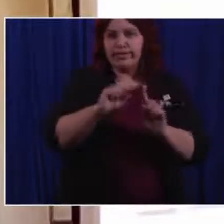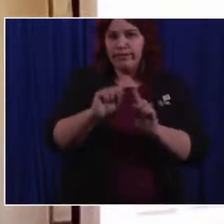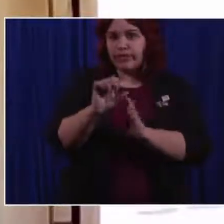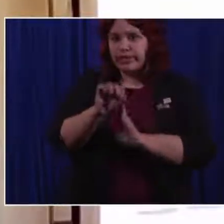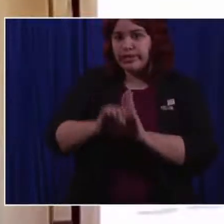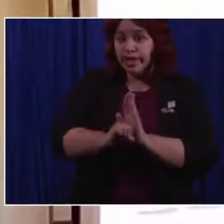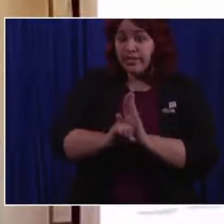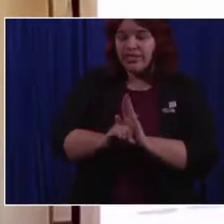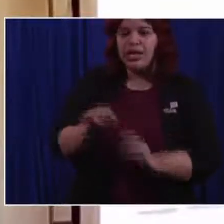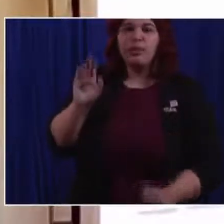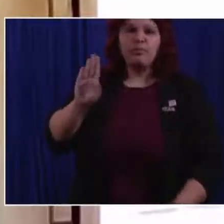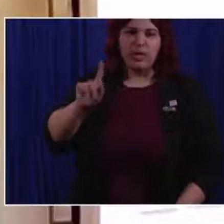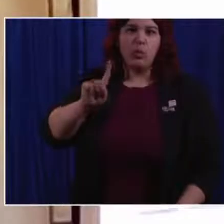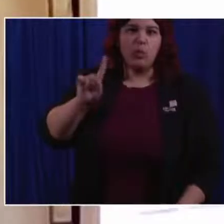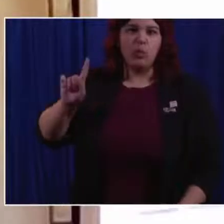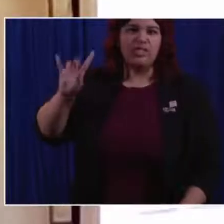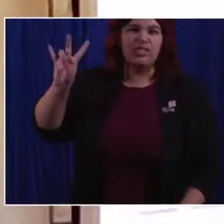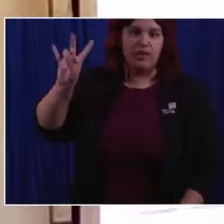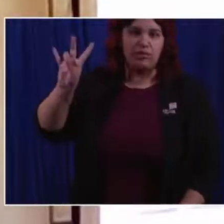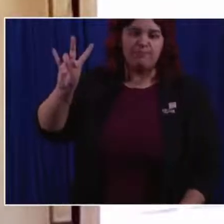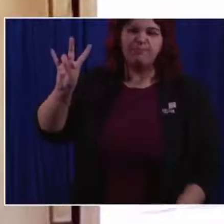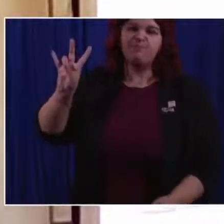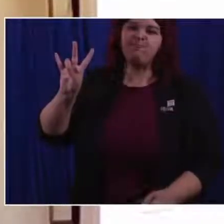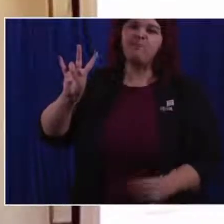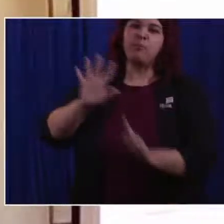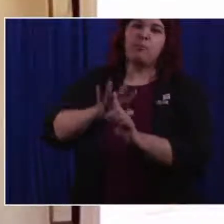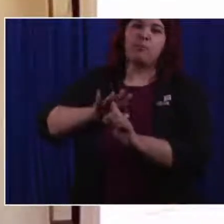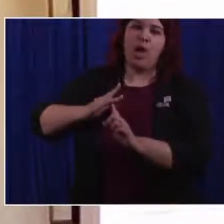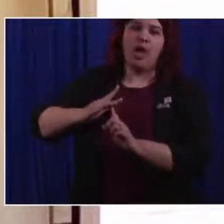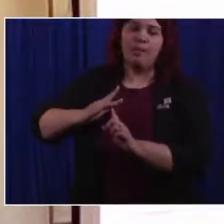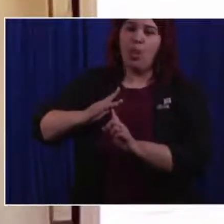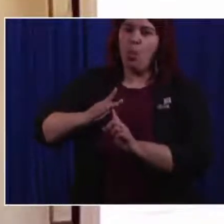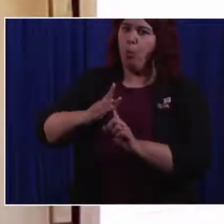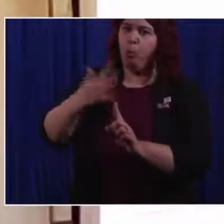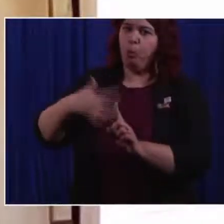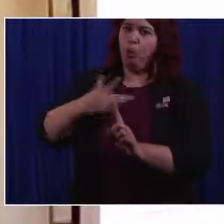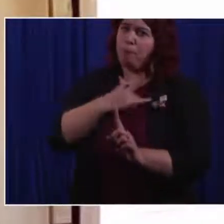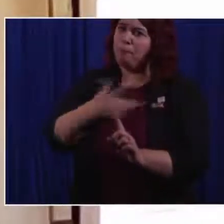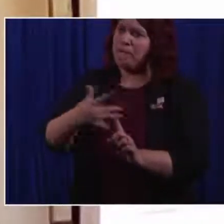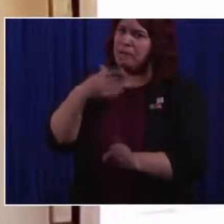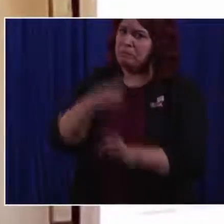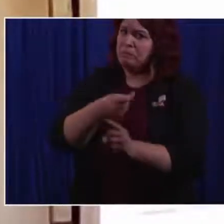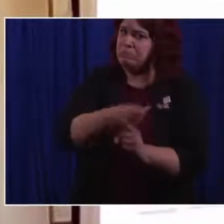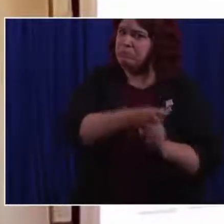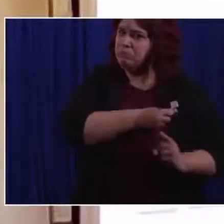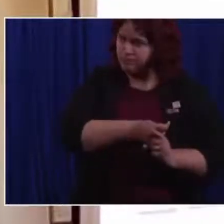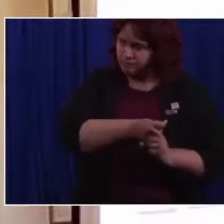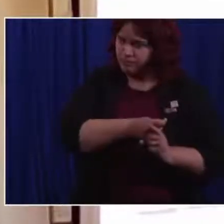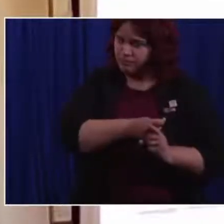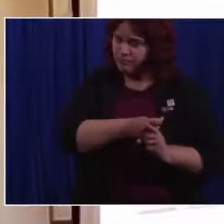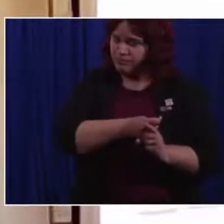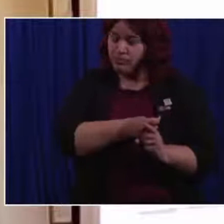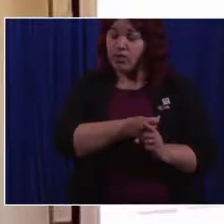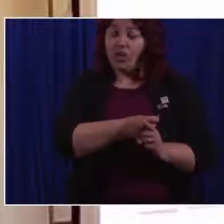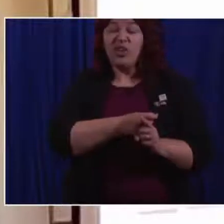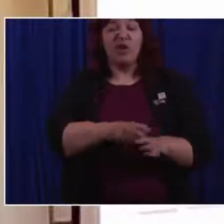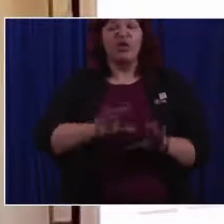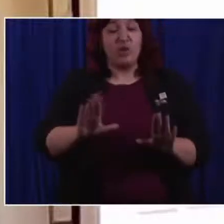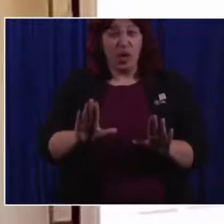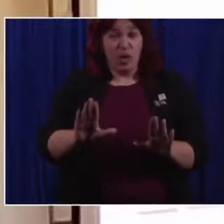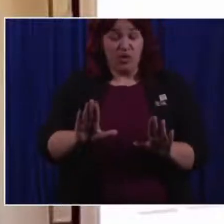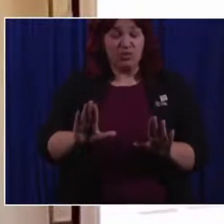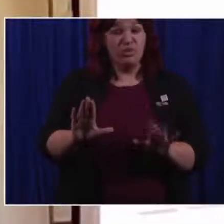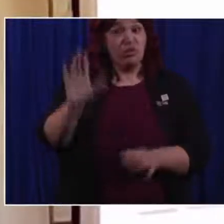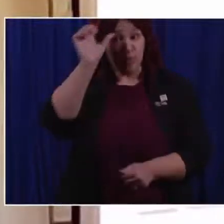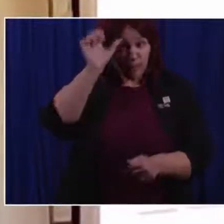the numbers of these variants continue to grow, they really remind us that COVID-19 isn't giving up, but like